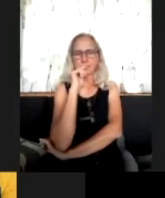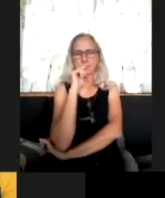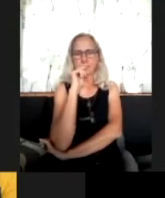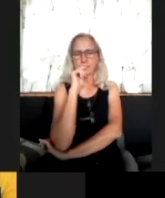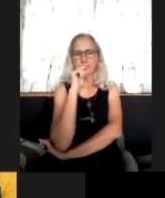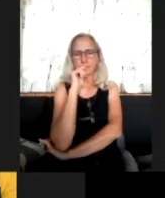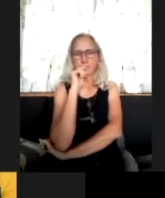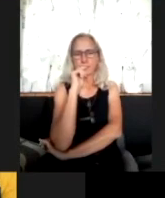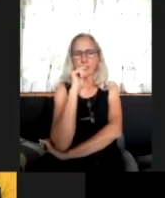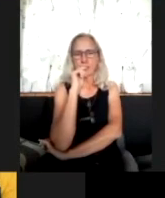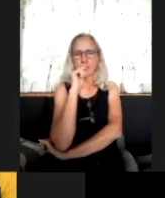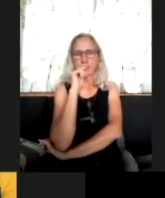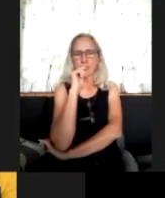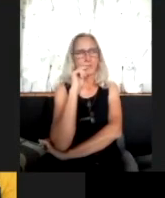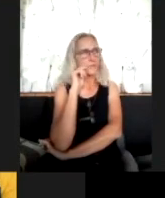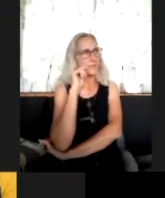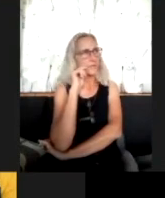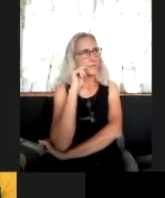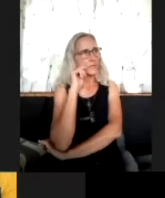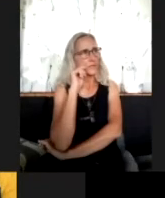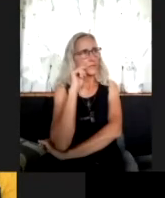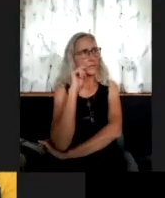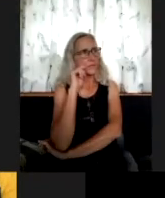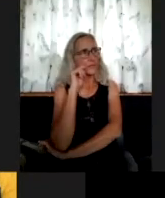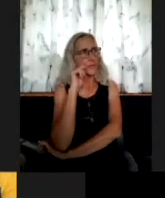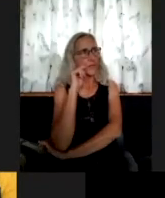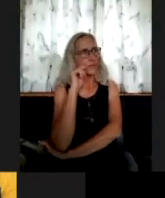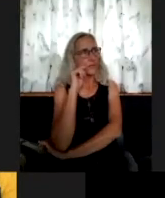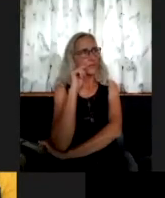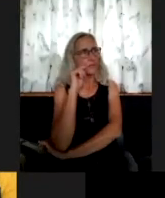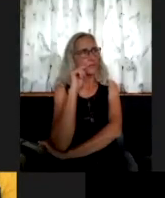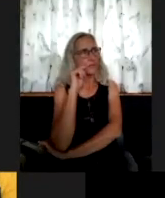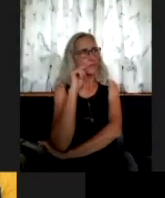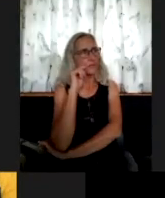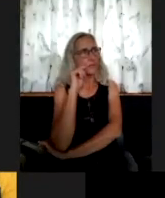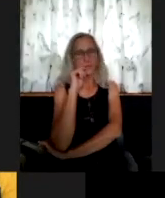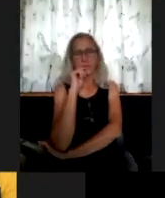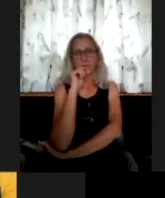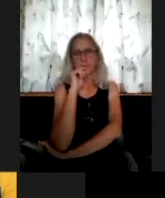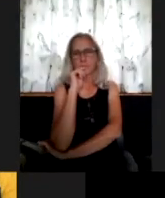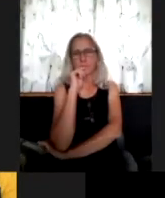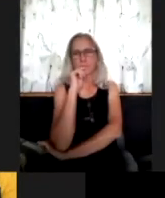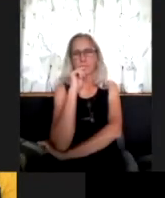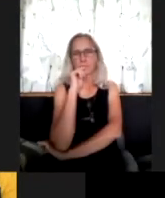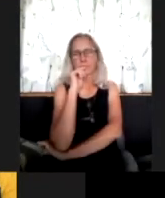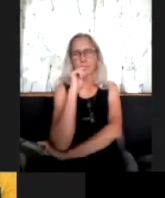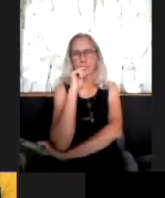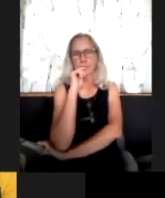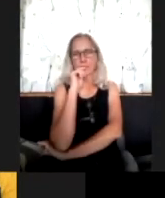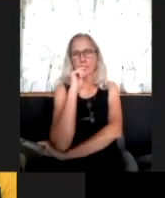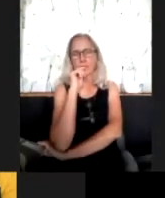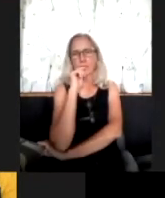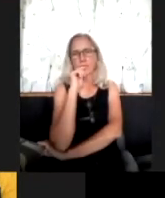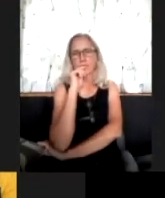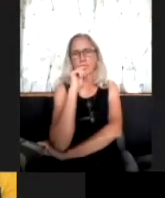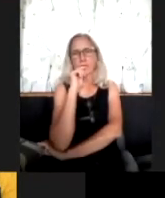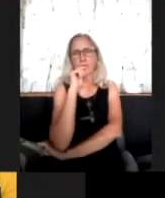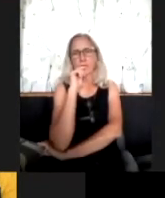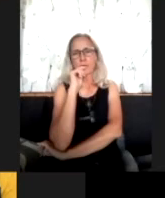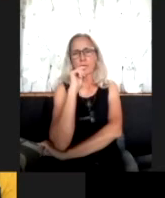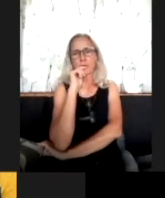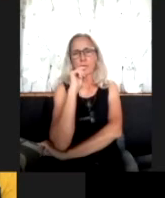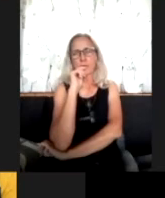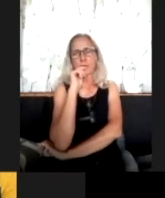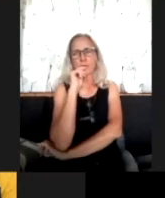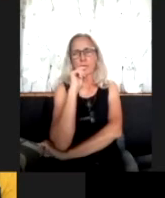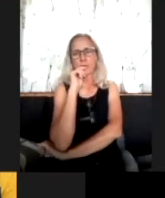and the opportunity that you have given them. I bless them with peace today. to be at peace in their heart, in their soul, in their